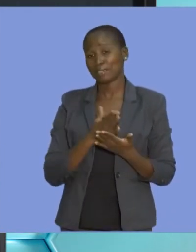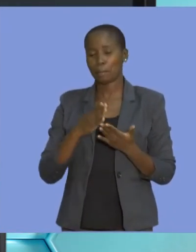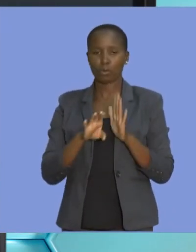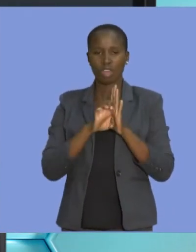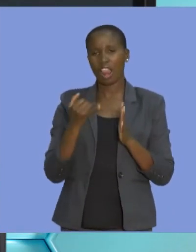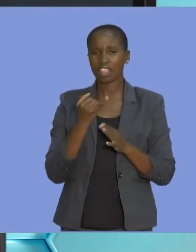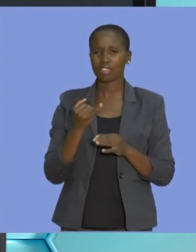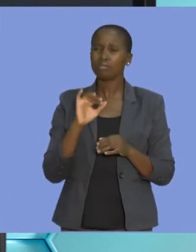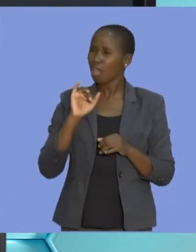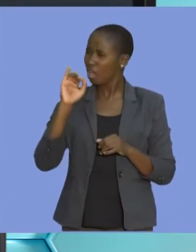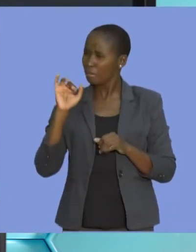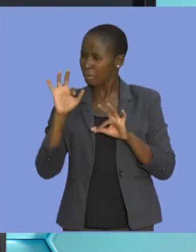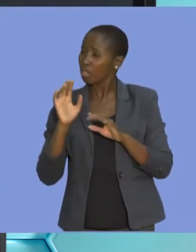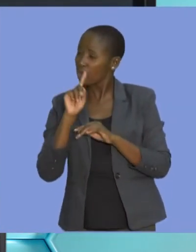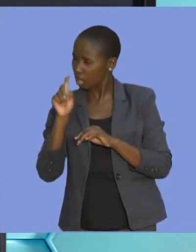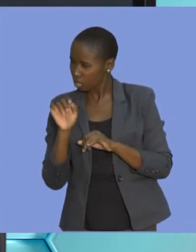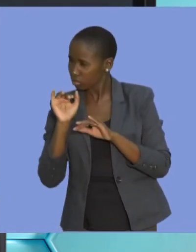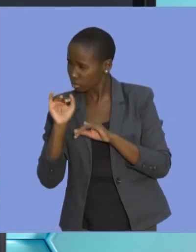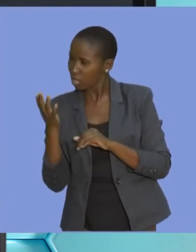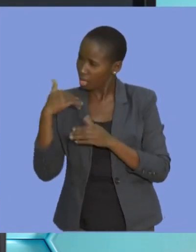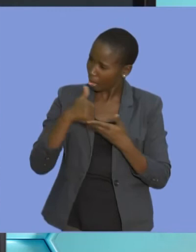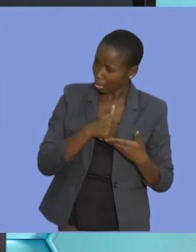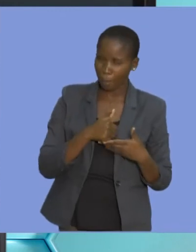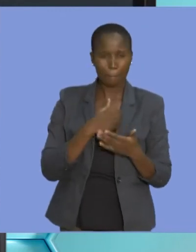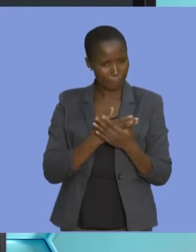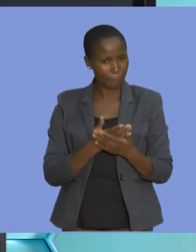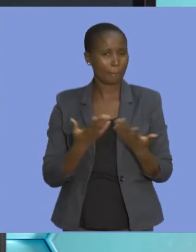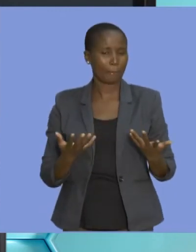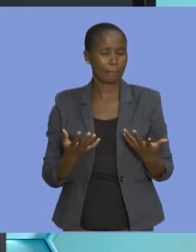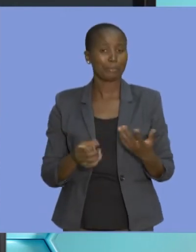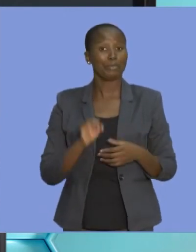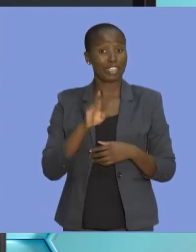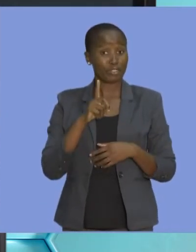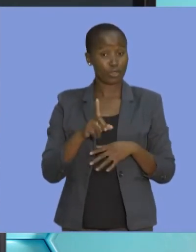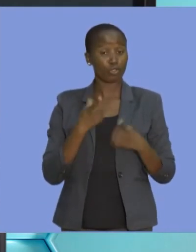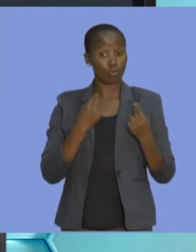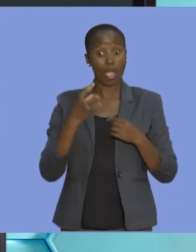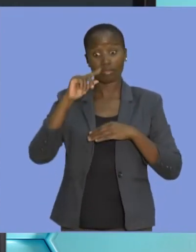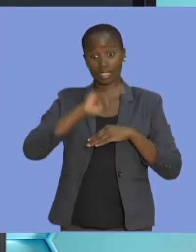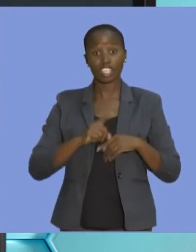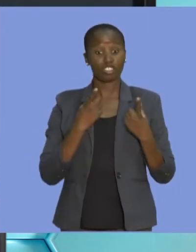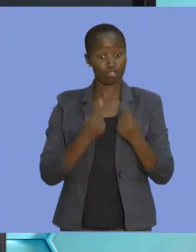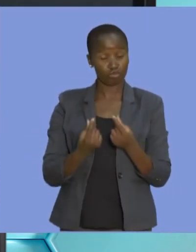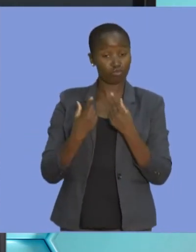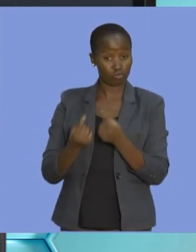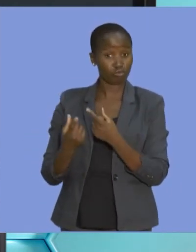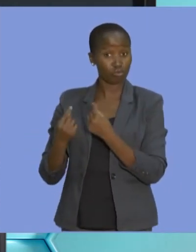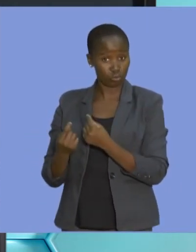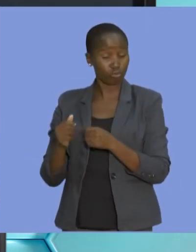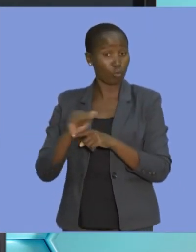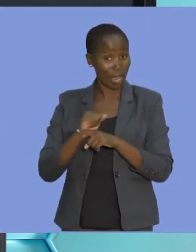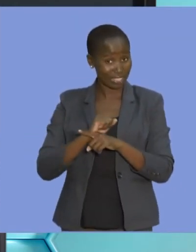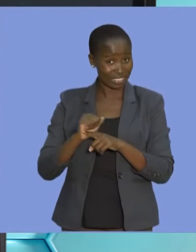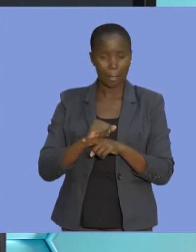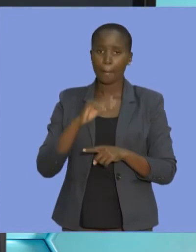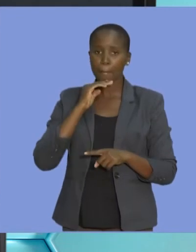questions, seek help, okay? That's very important. And if you're consistent, you shouldn't be there struggling heavily